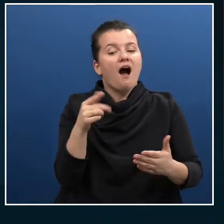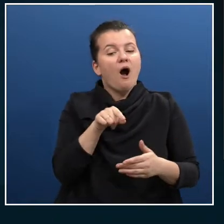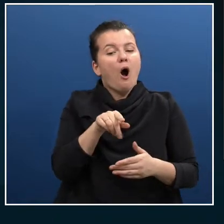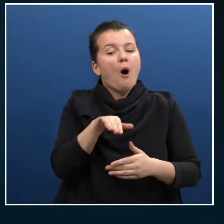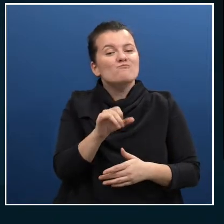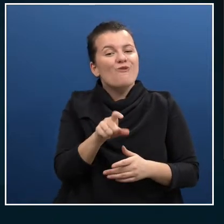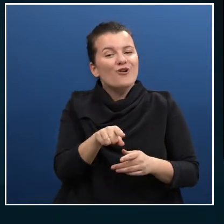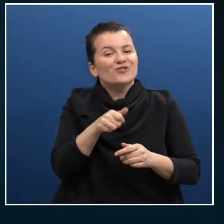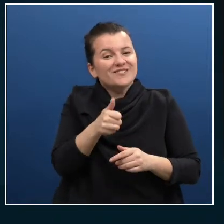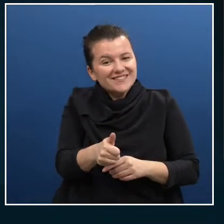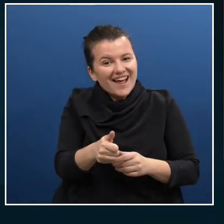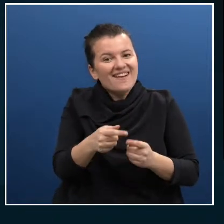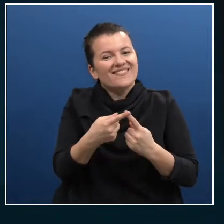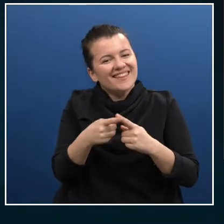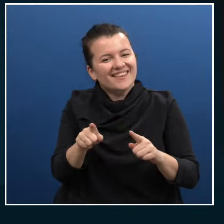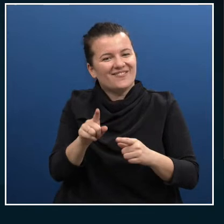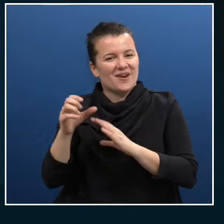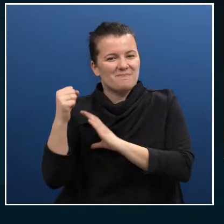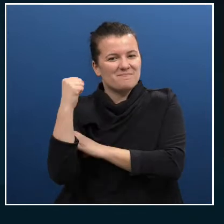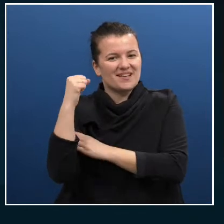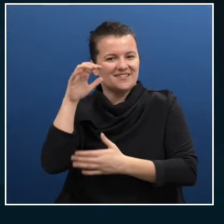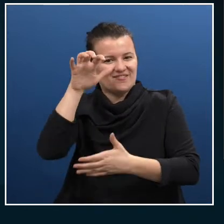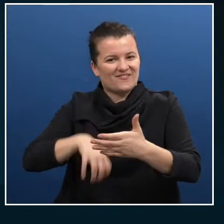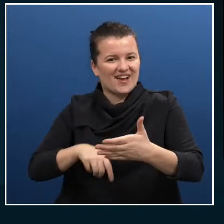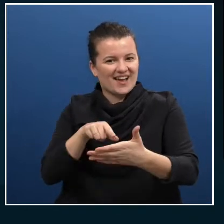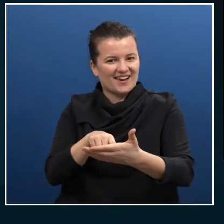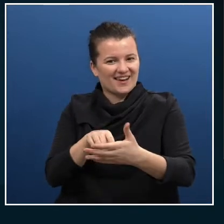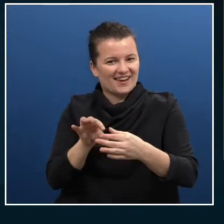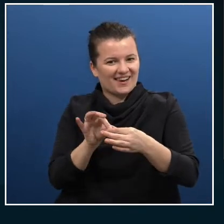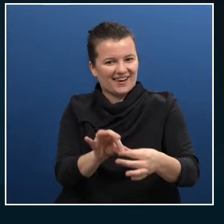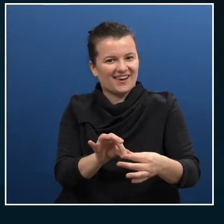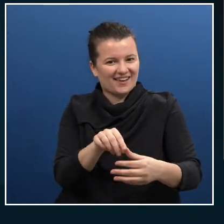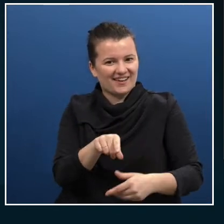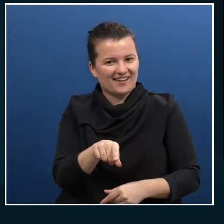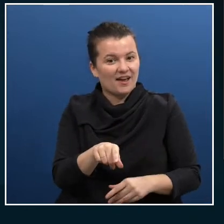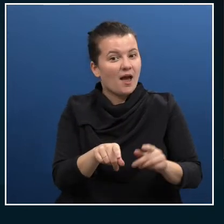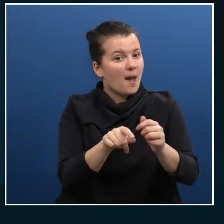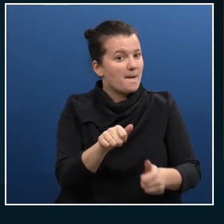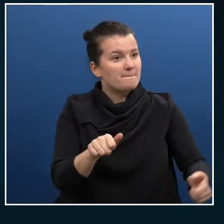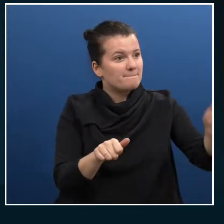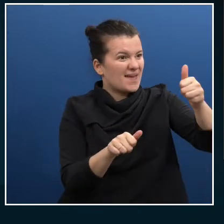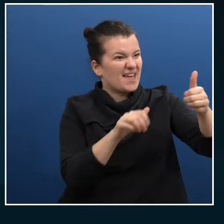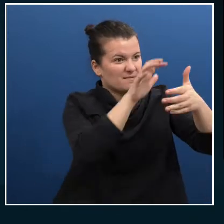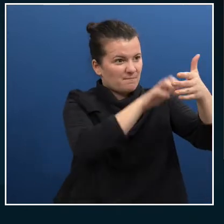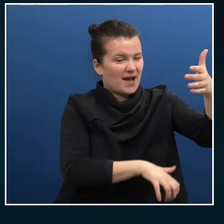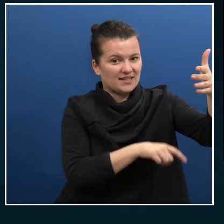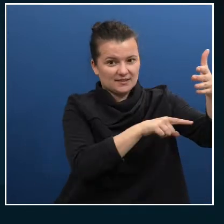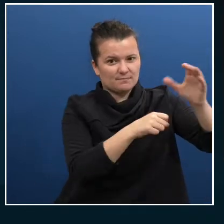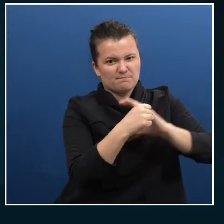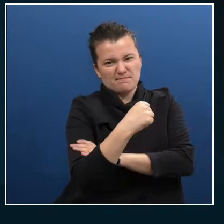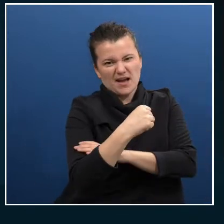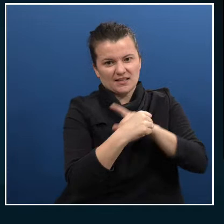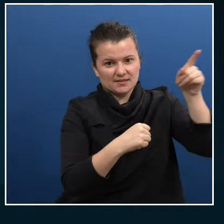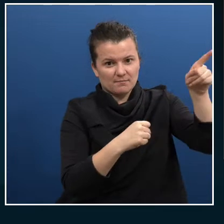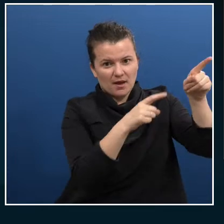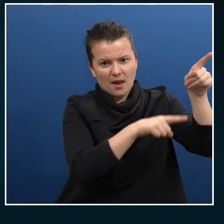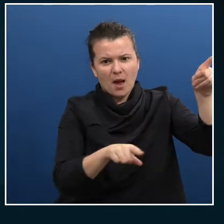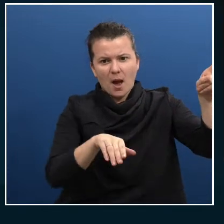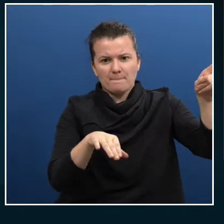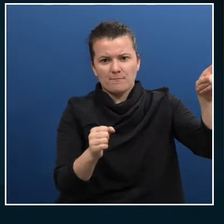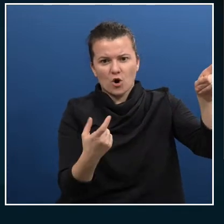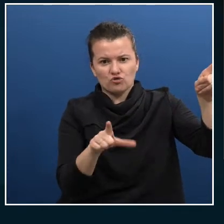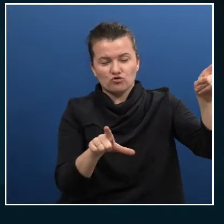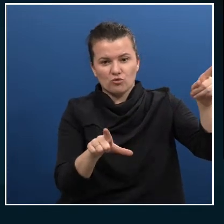So in case you're wondering, there's absolutely no difference between the main bicep itself and a modular bicep file. There's nothing you need to do for